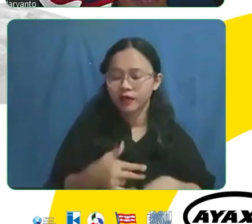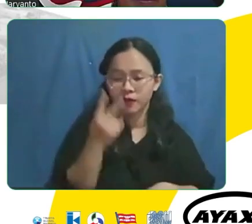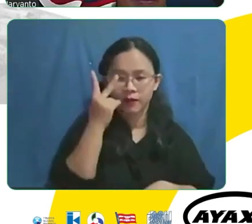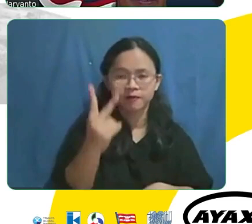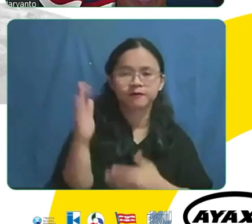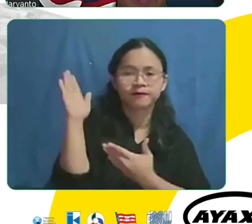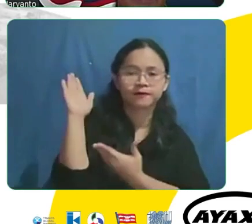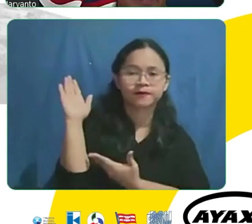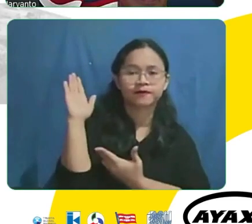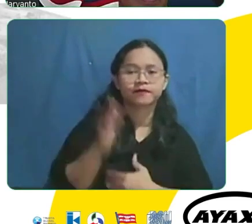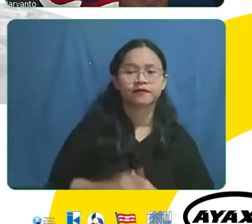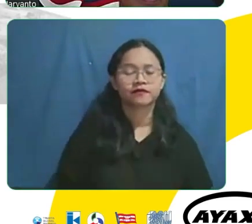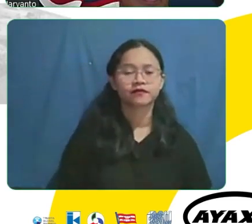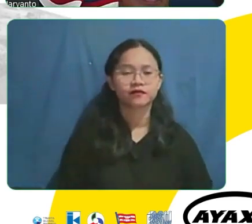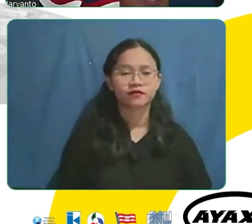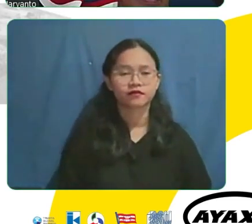And